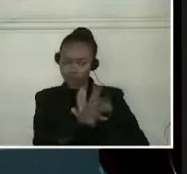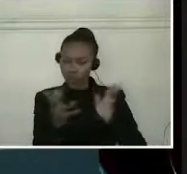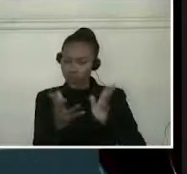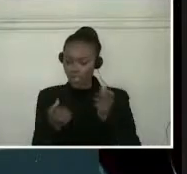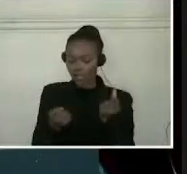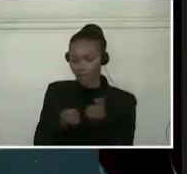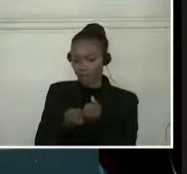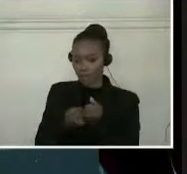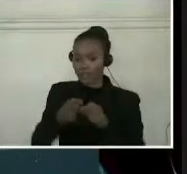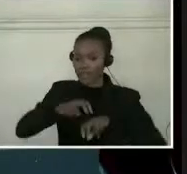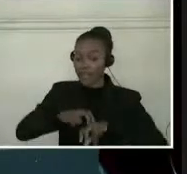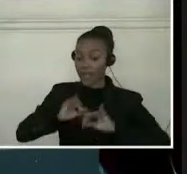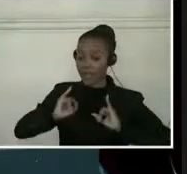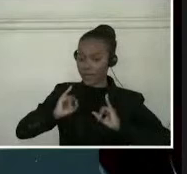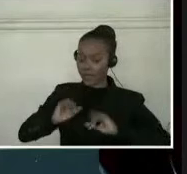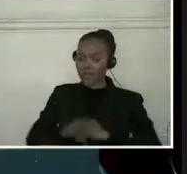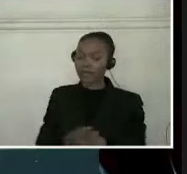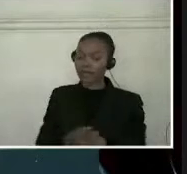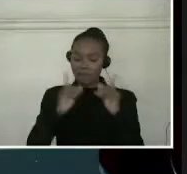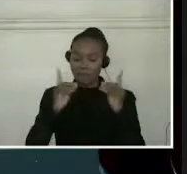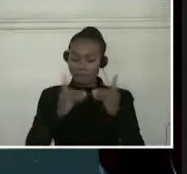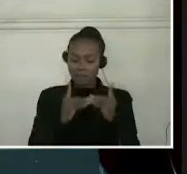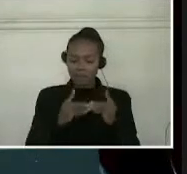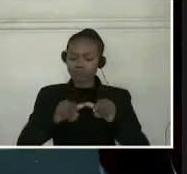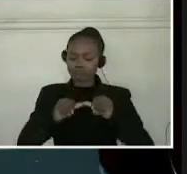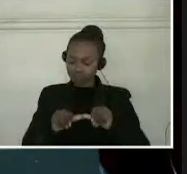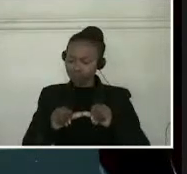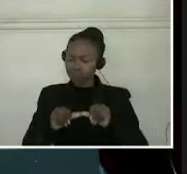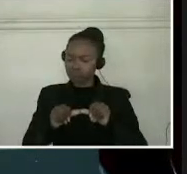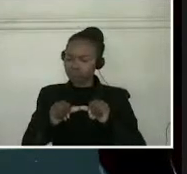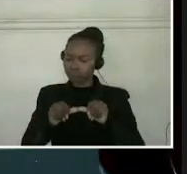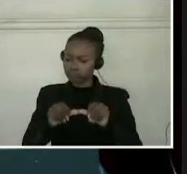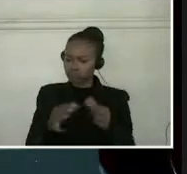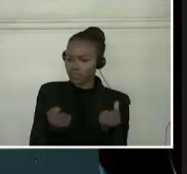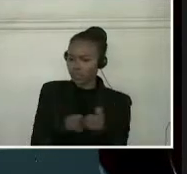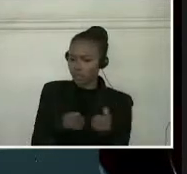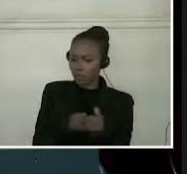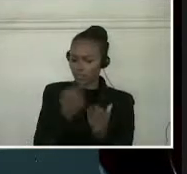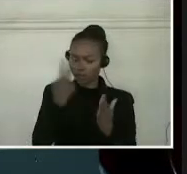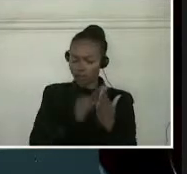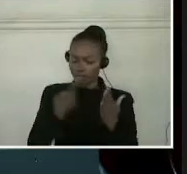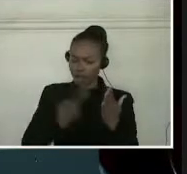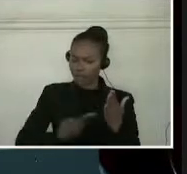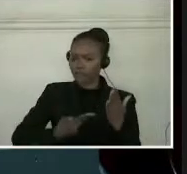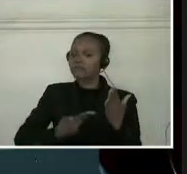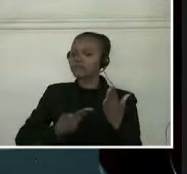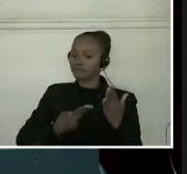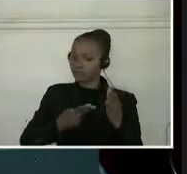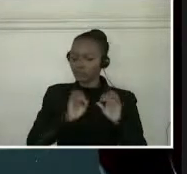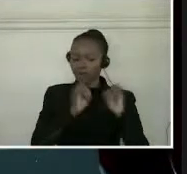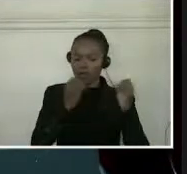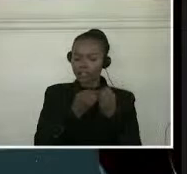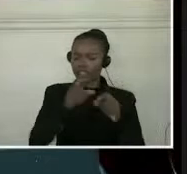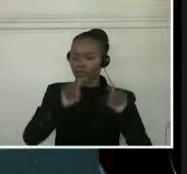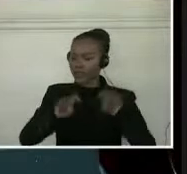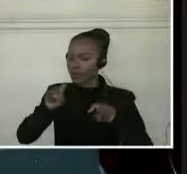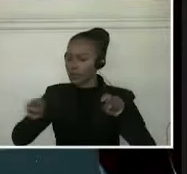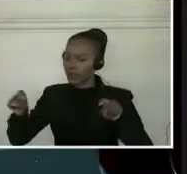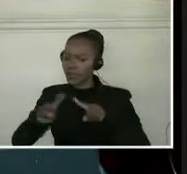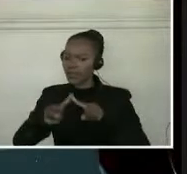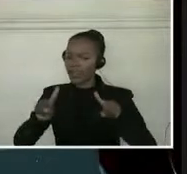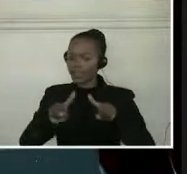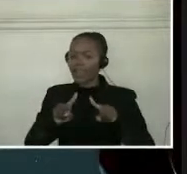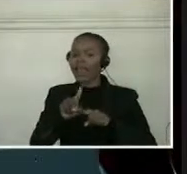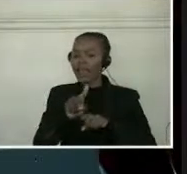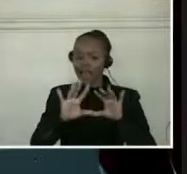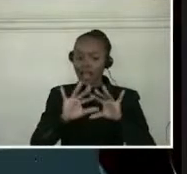department will continue to support arts organizations various community art centers and event companies which